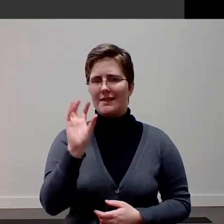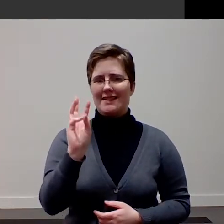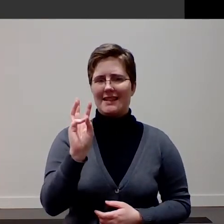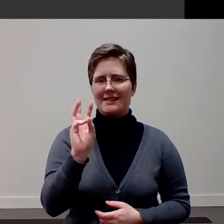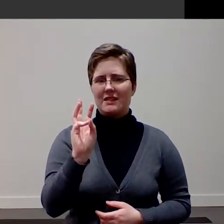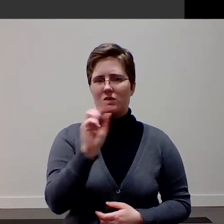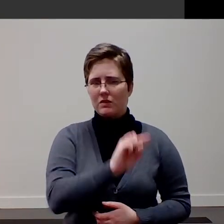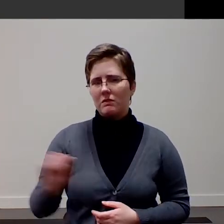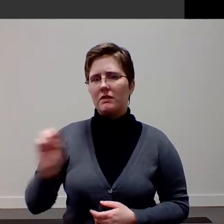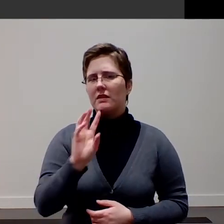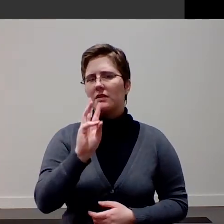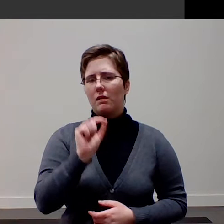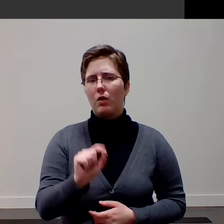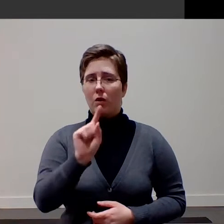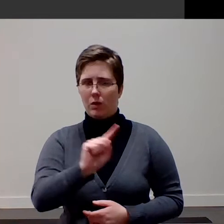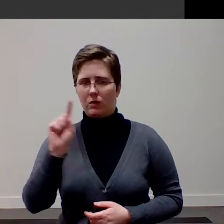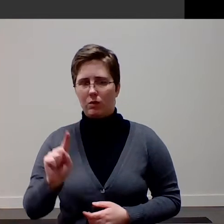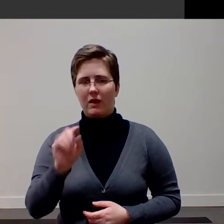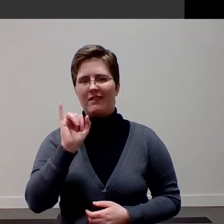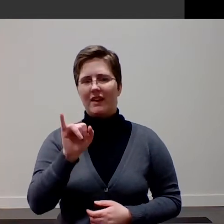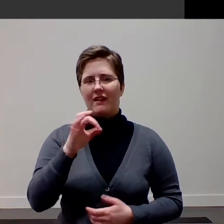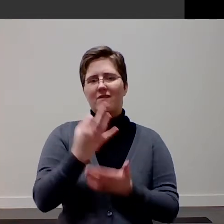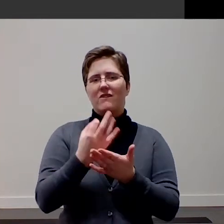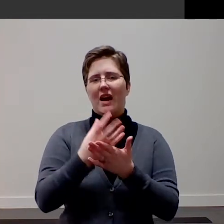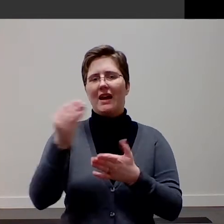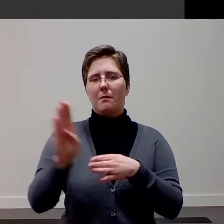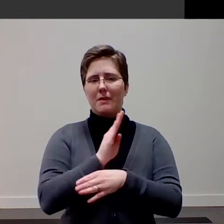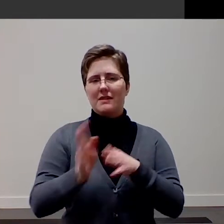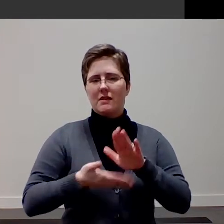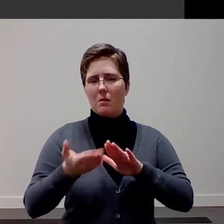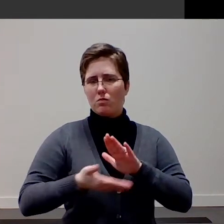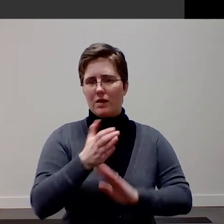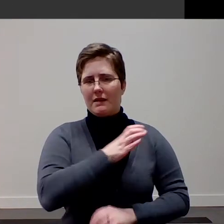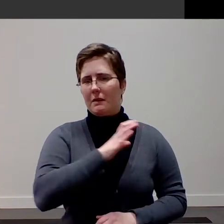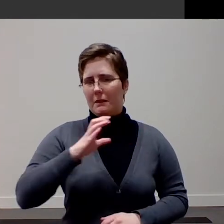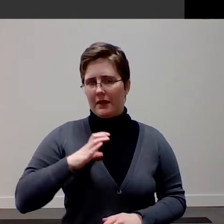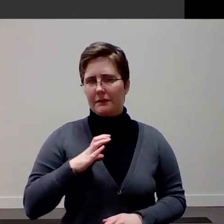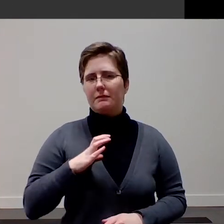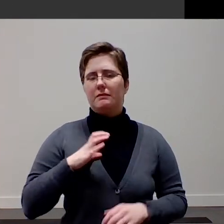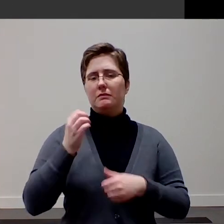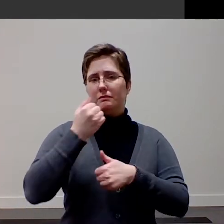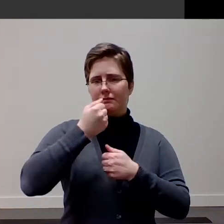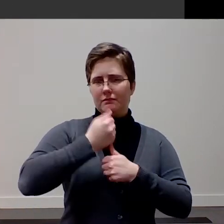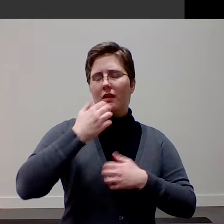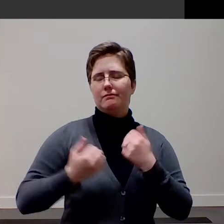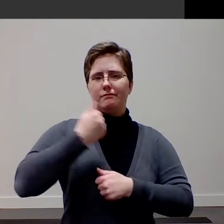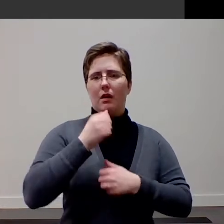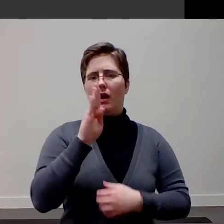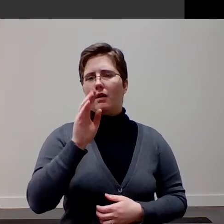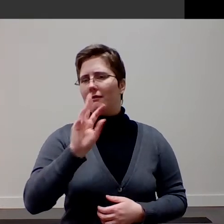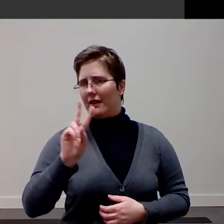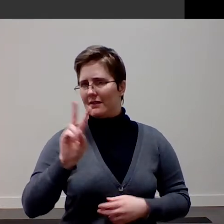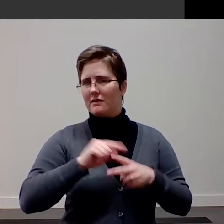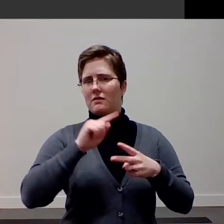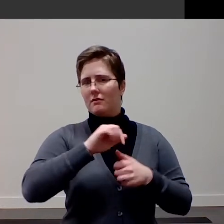6.06 through 6.11 is the Finance and Business Operation Committee. Chair Bob Vasquez,